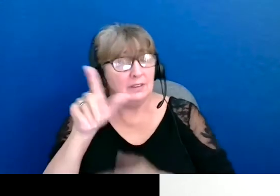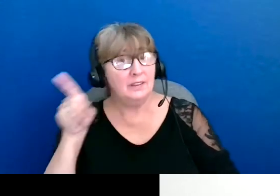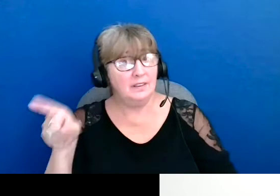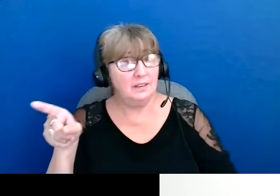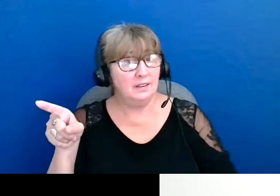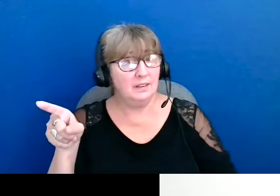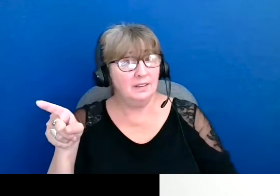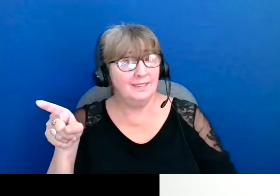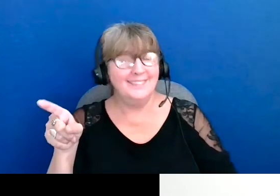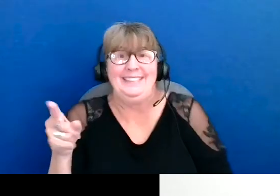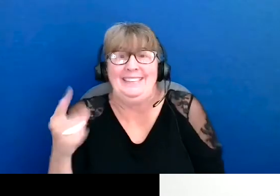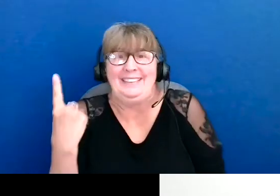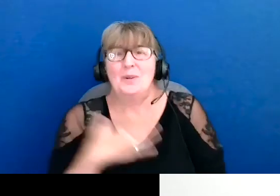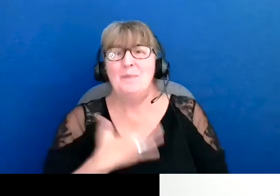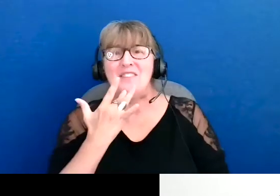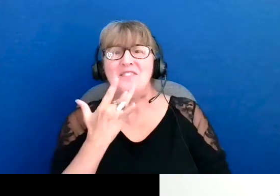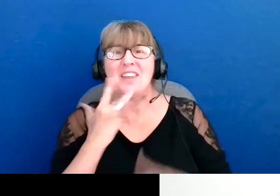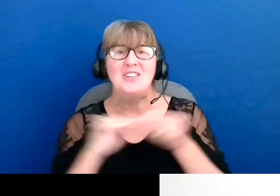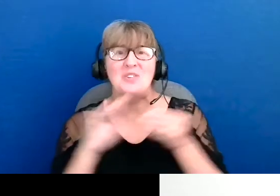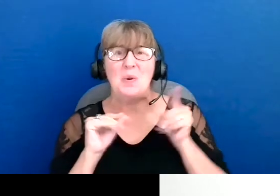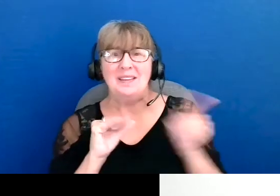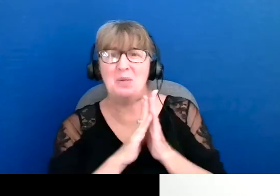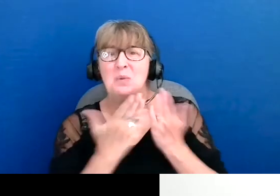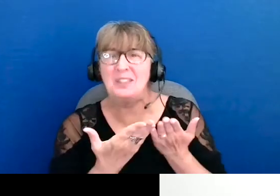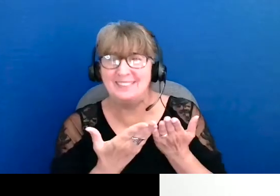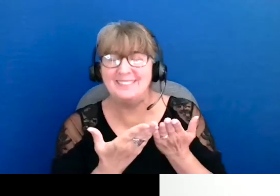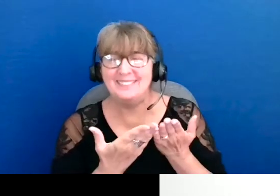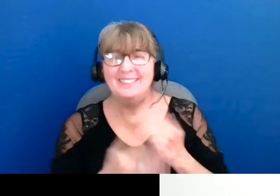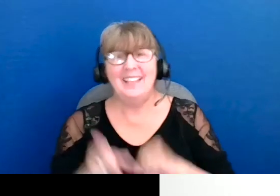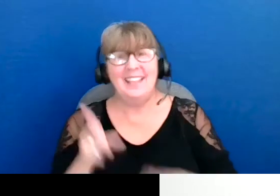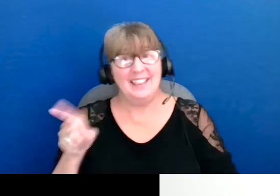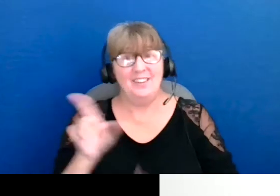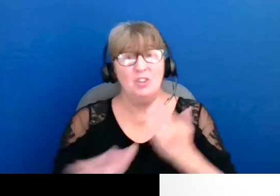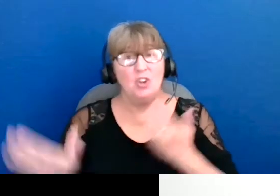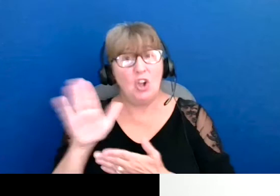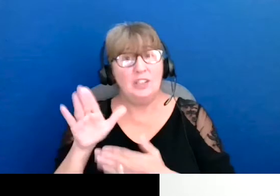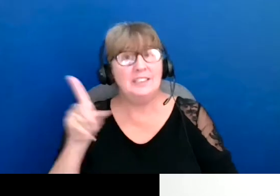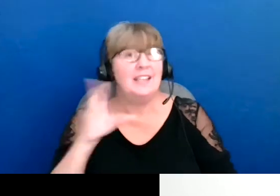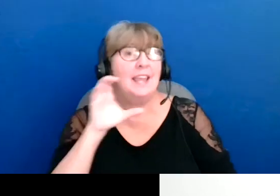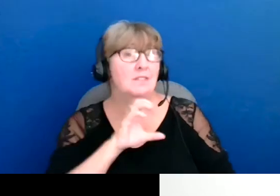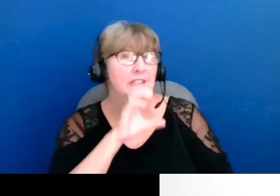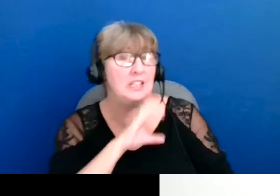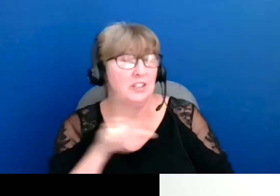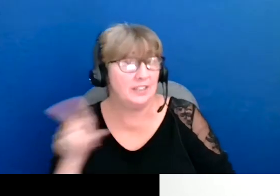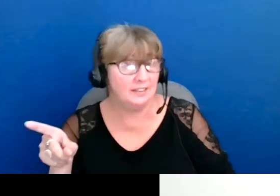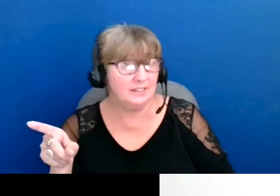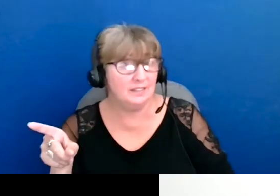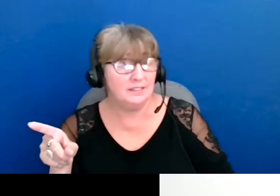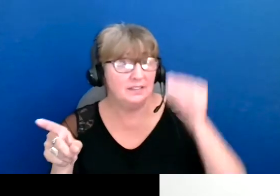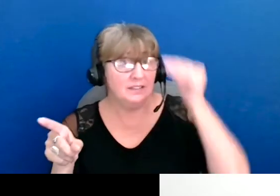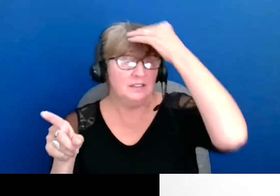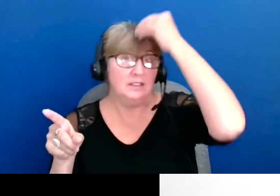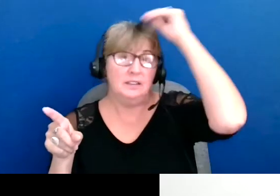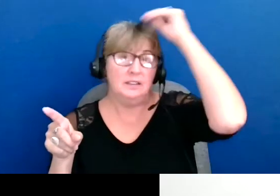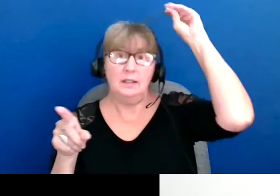this is one of my favorite stories in my book. The college cafeteria had a menu on